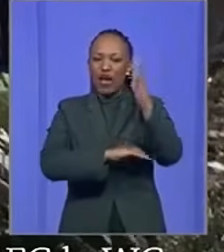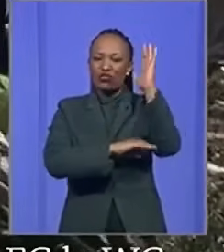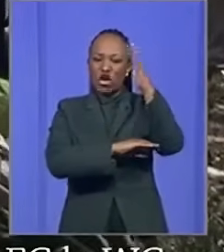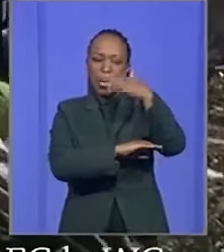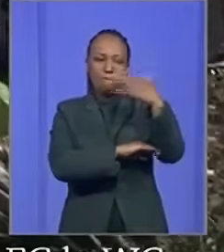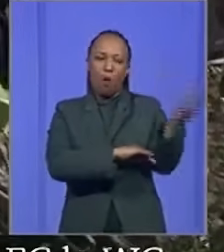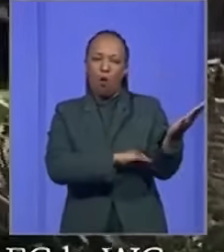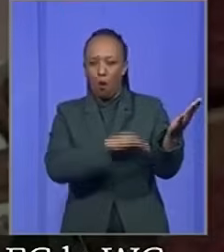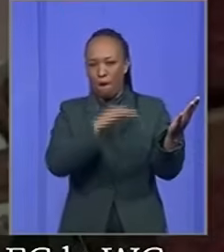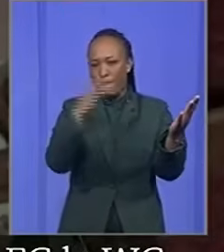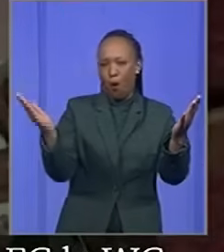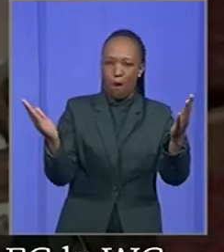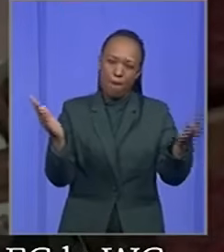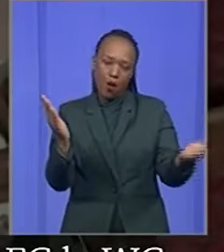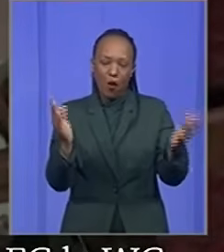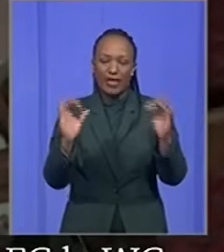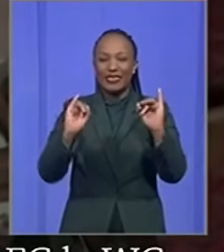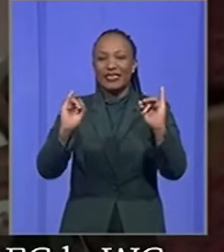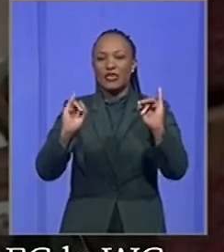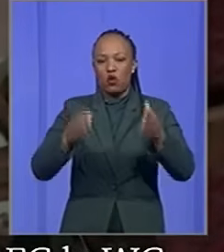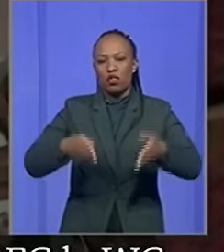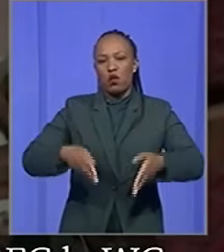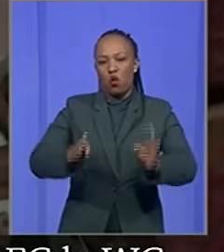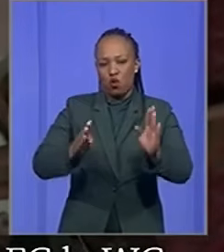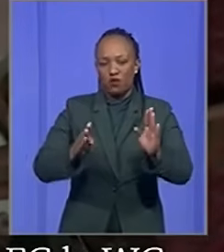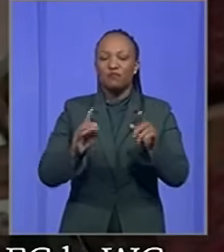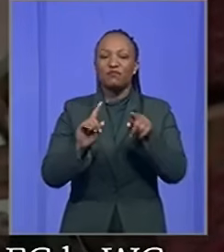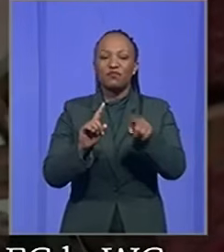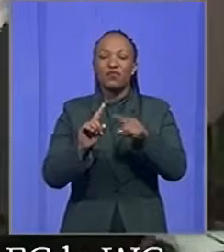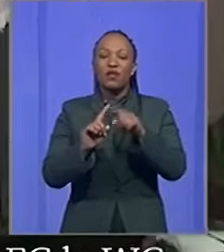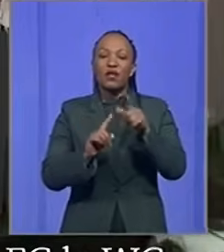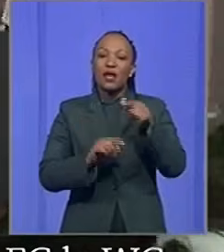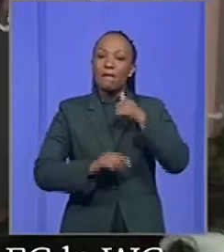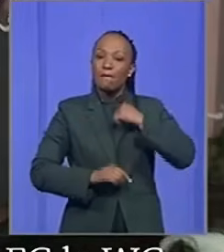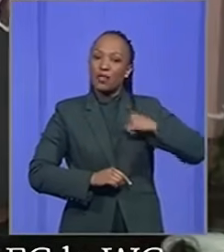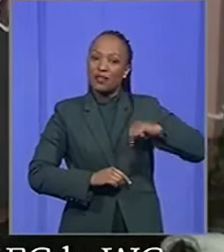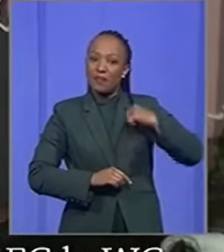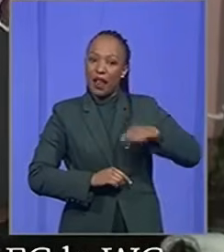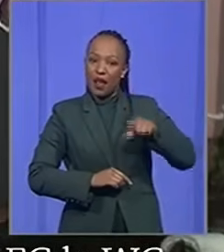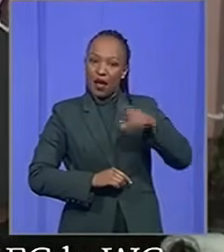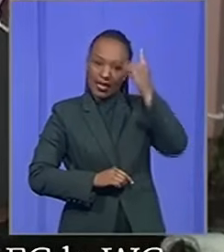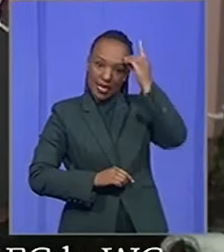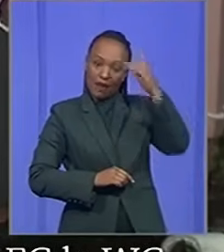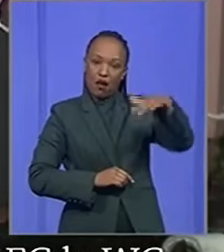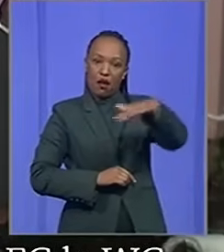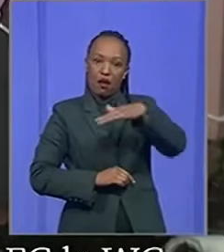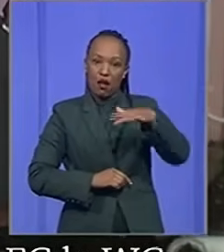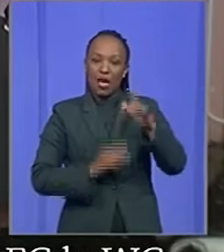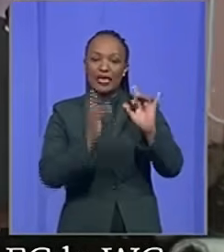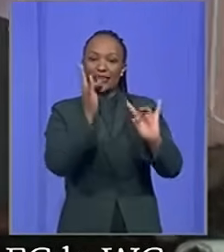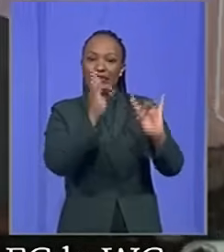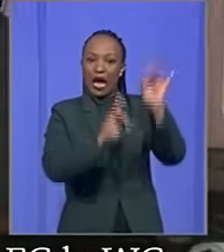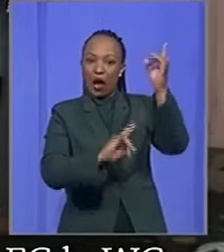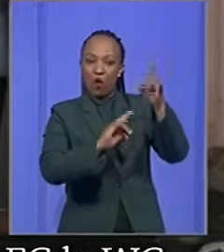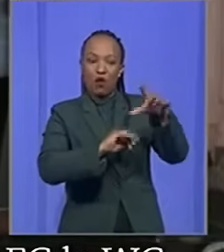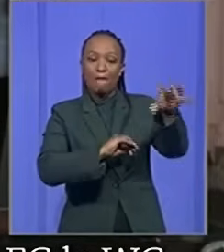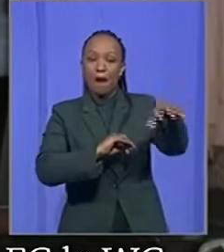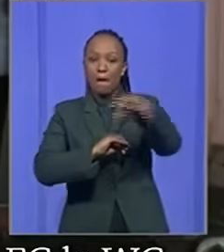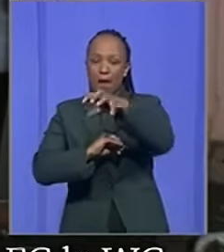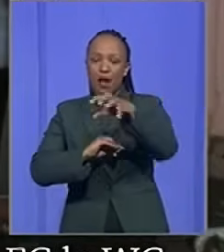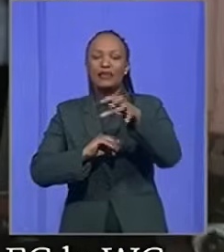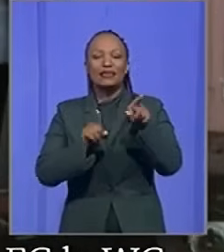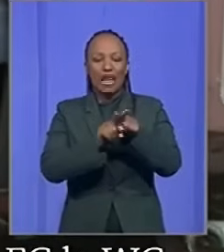ka hare ho tsela. Masipala o moholo wa eThekwini o re dibaka tse ka bophirima ho toropo le tsona di ile tsa